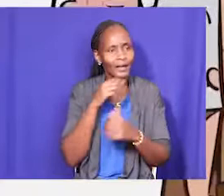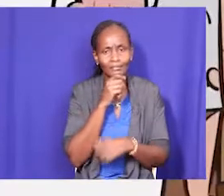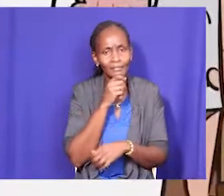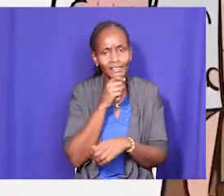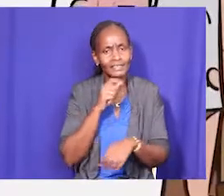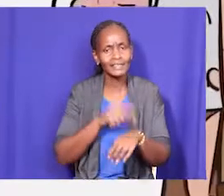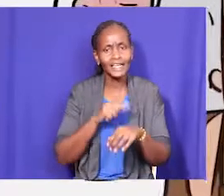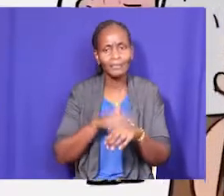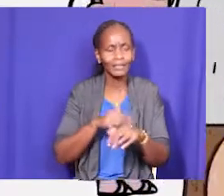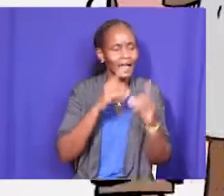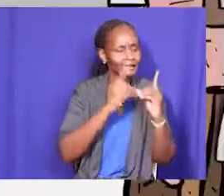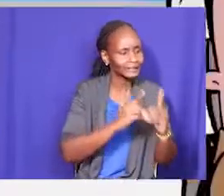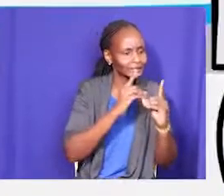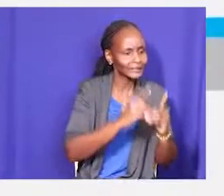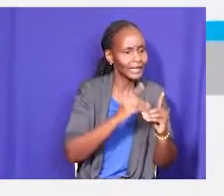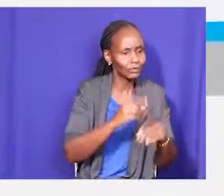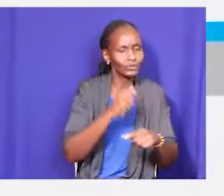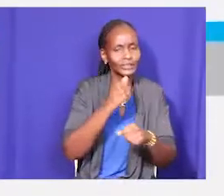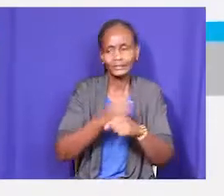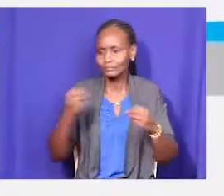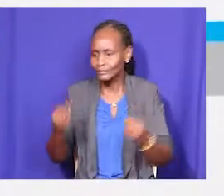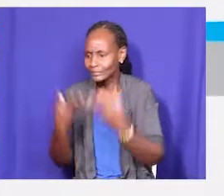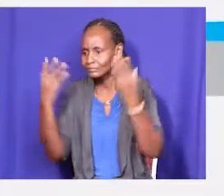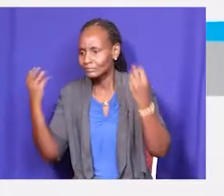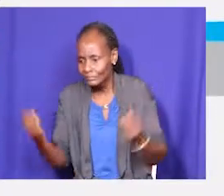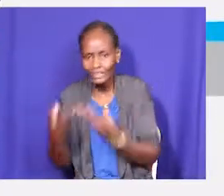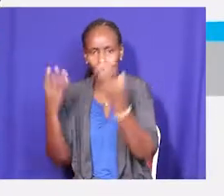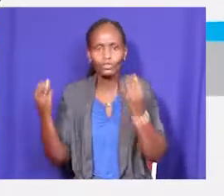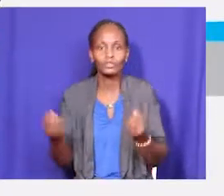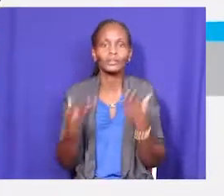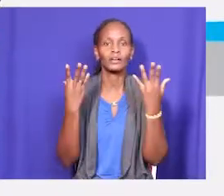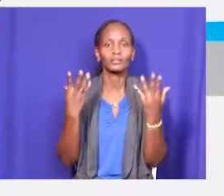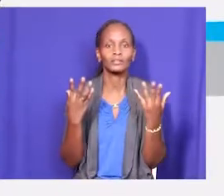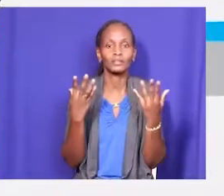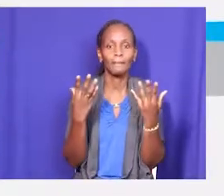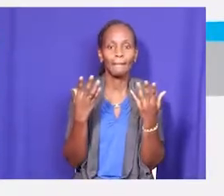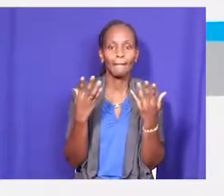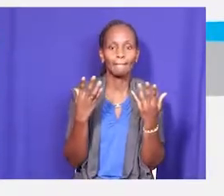apostles performed many miraculous signs and wonders.